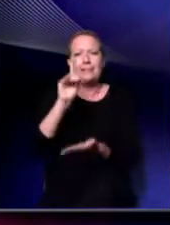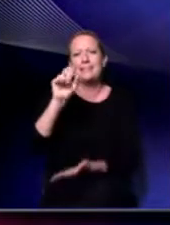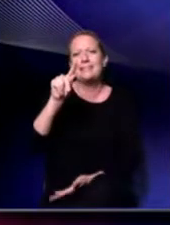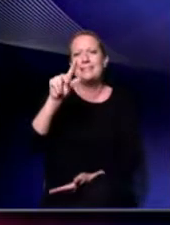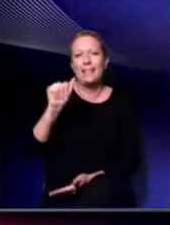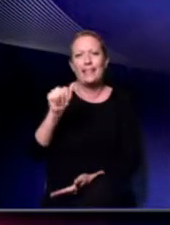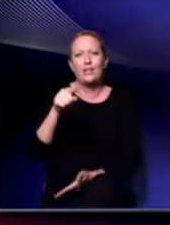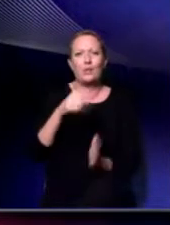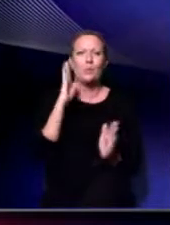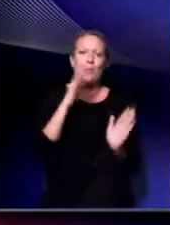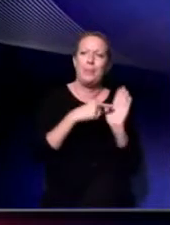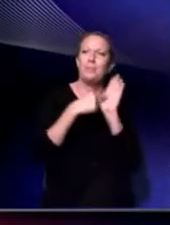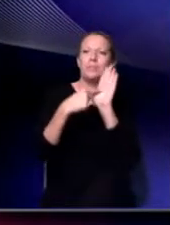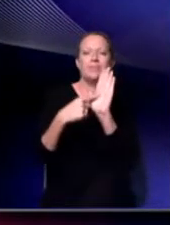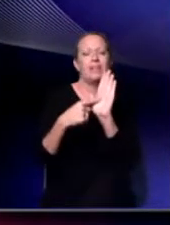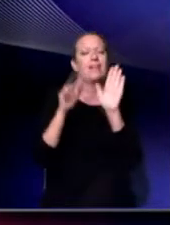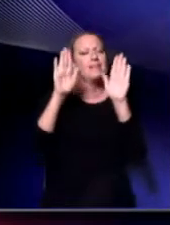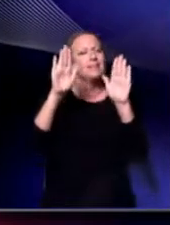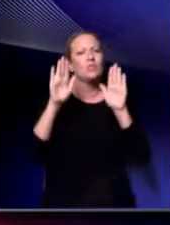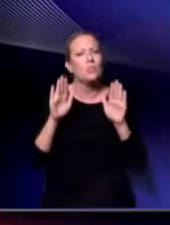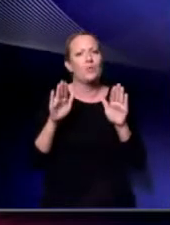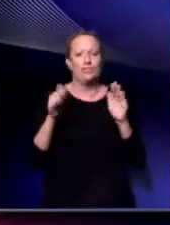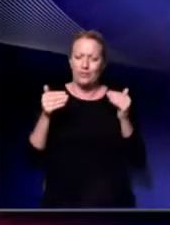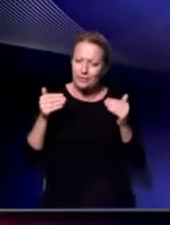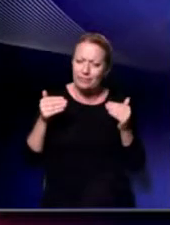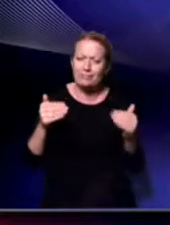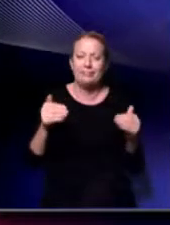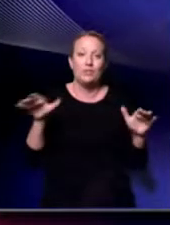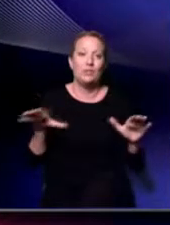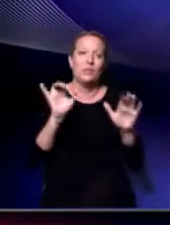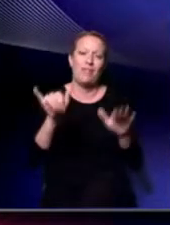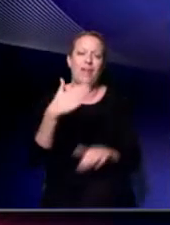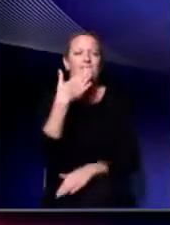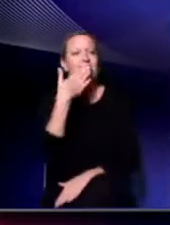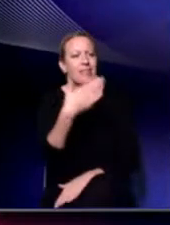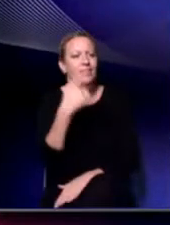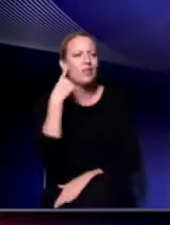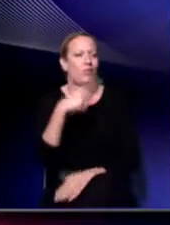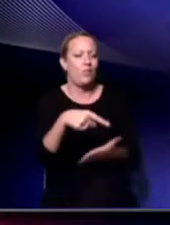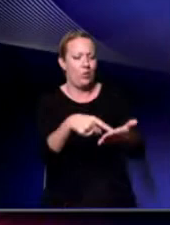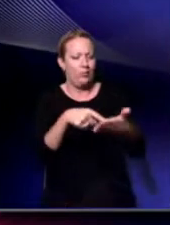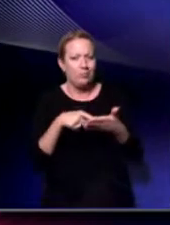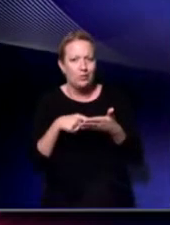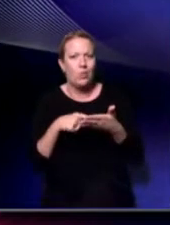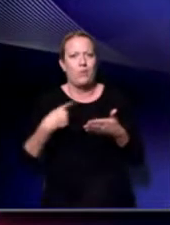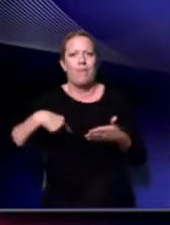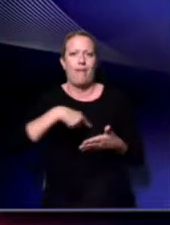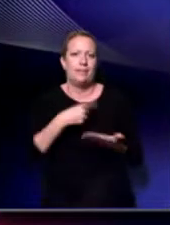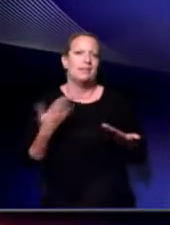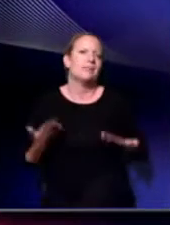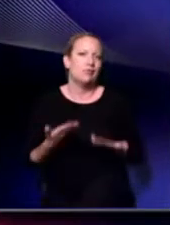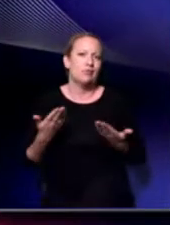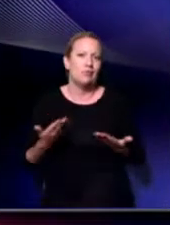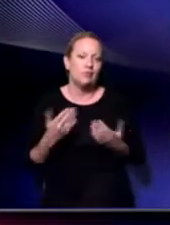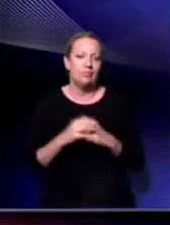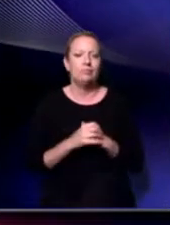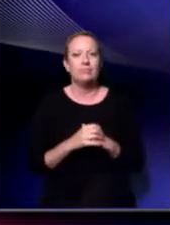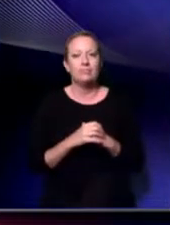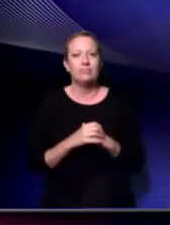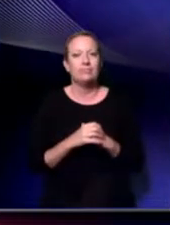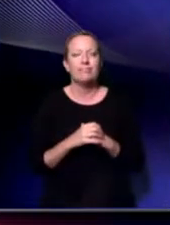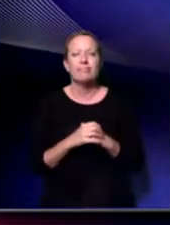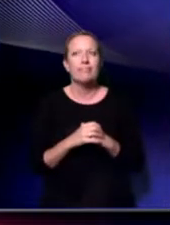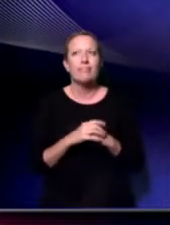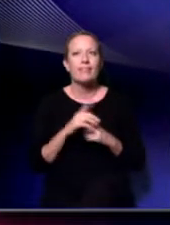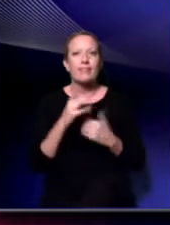think it's a wonderful step, and I wanted to thank you for presenting that to us here shortly. I think that's it's a